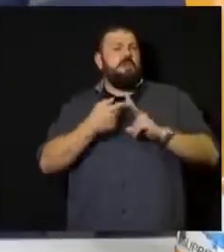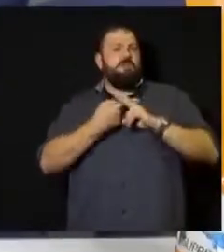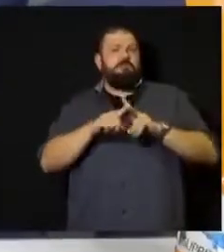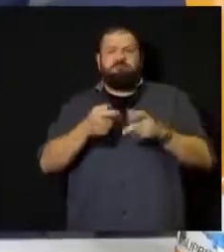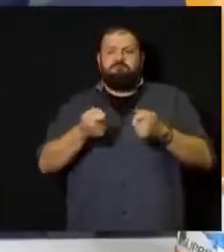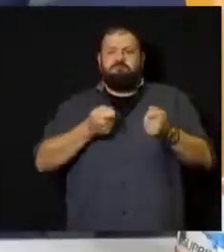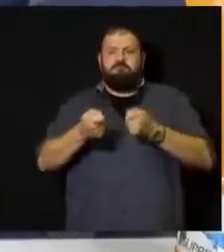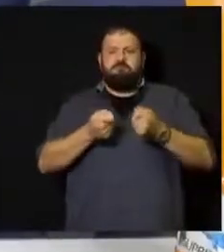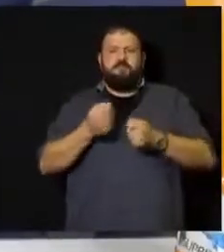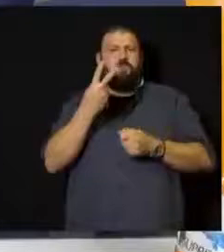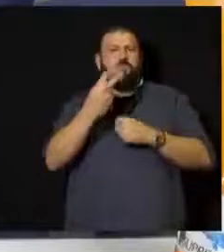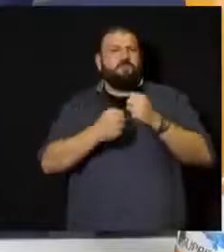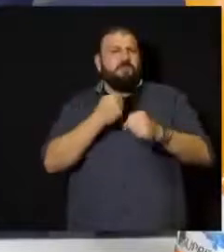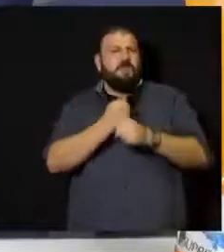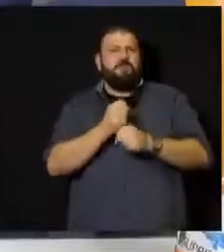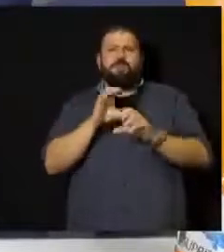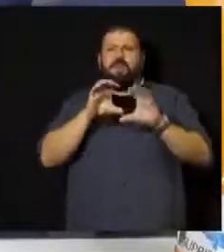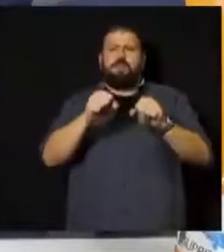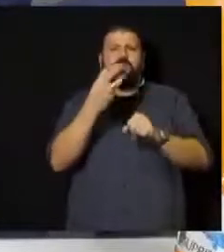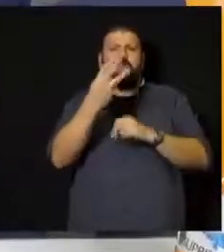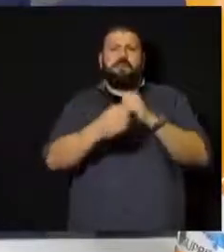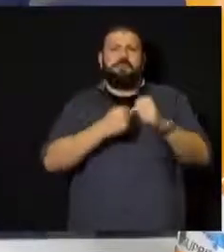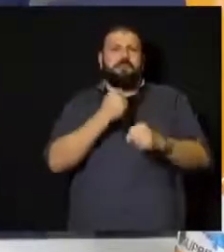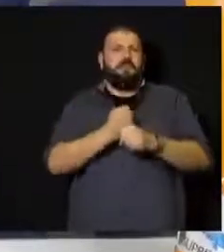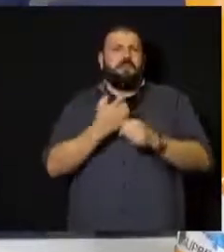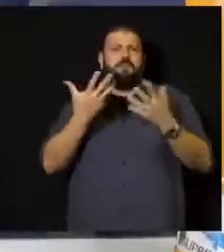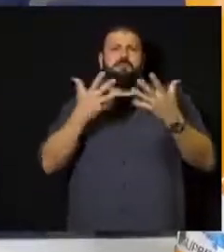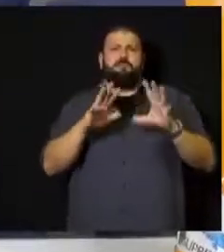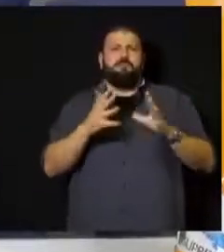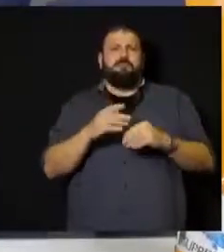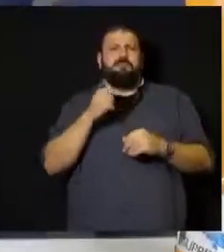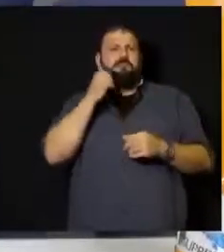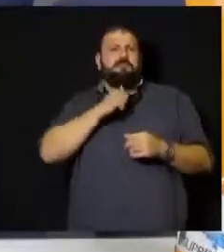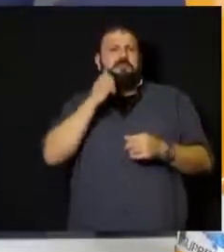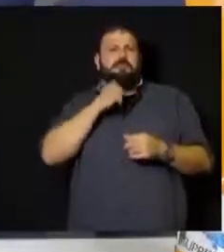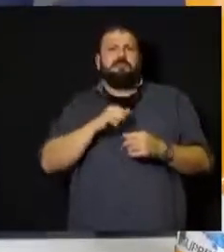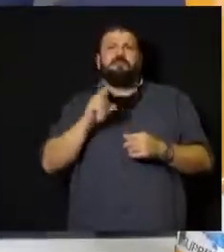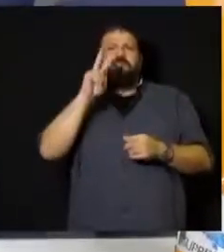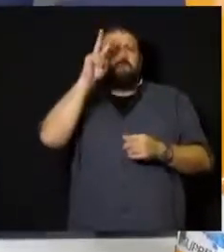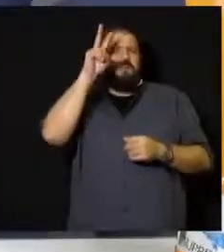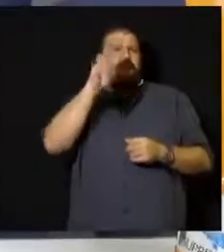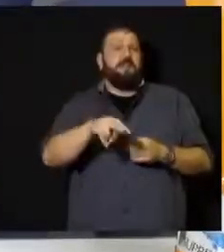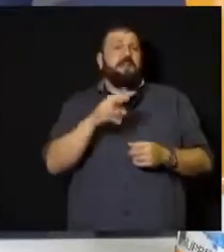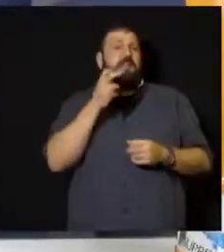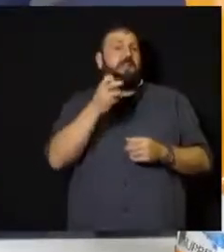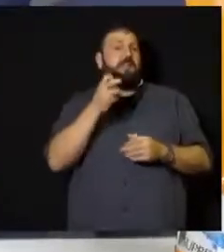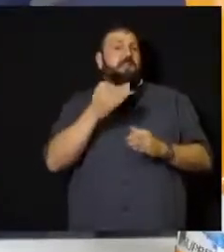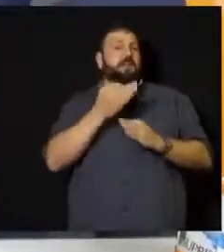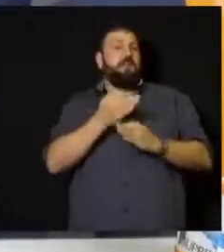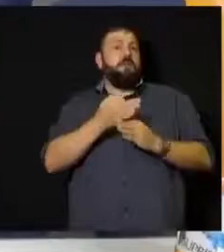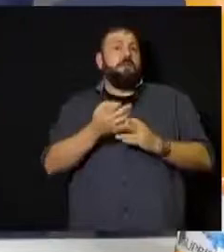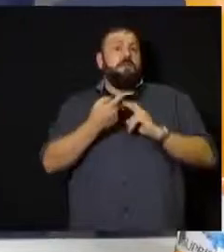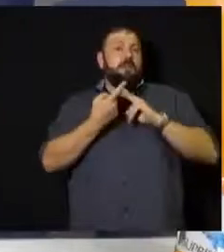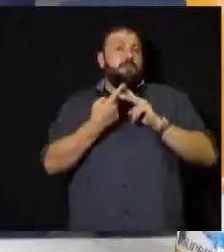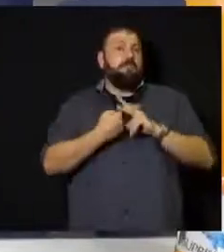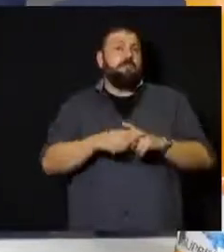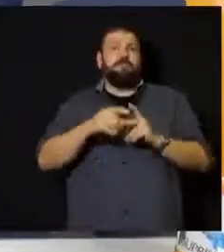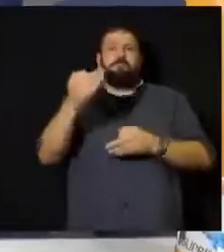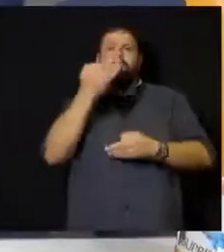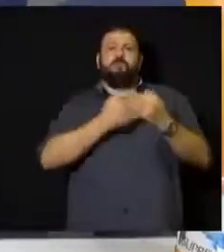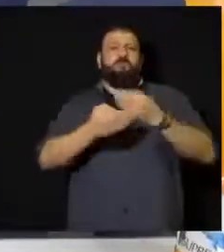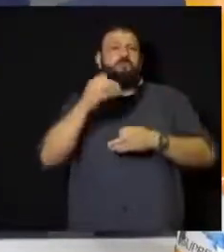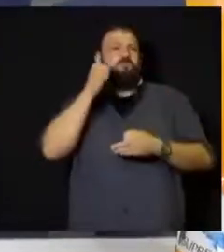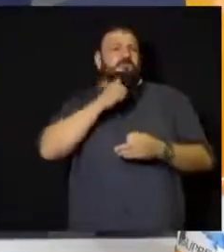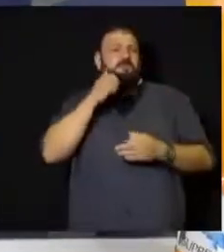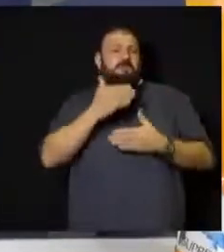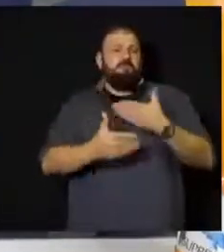about 2 years, we almost 3 years, we had a physical business center, and however in that moment this is where we started